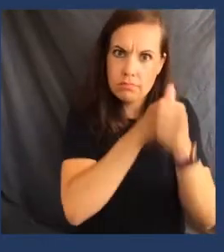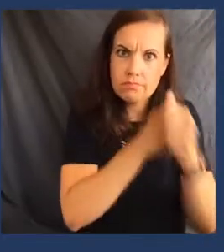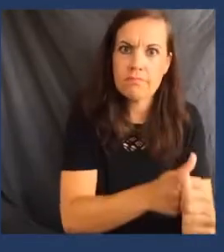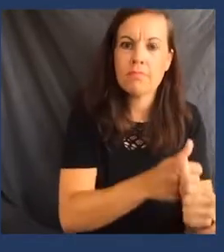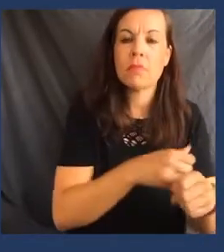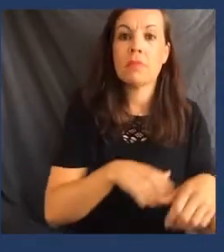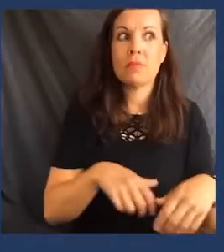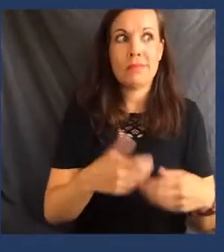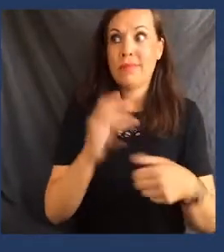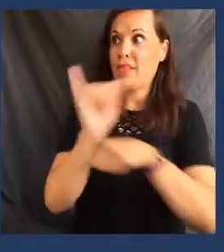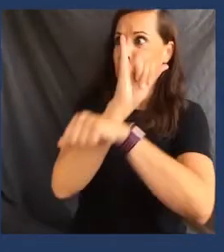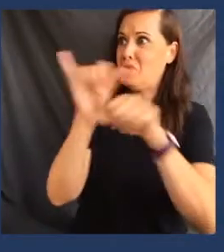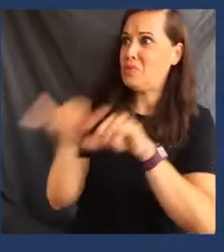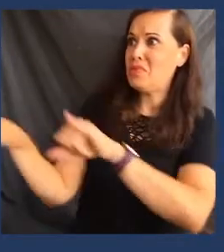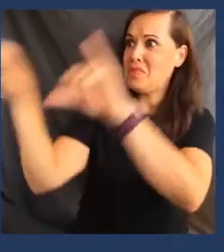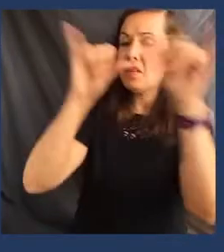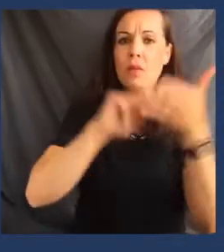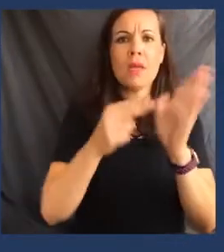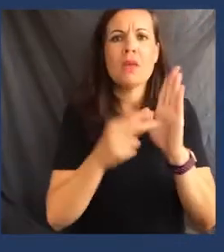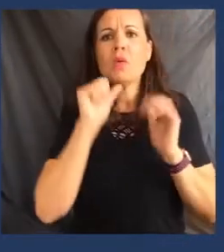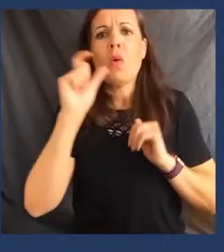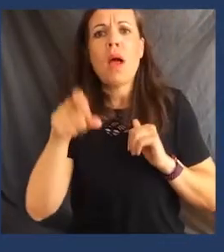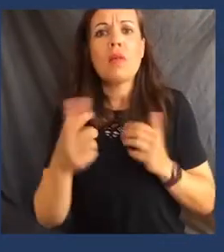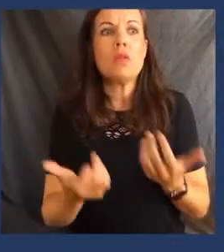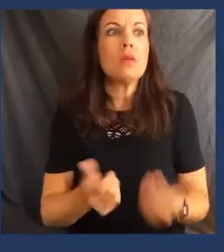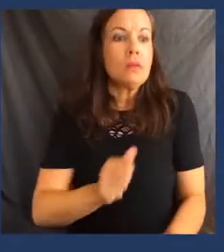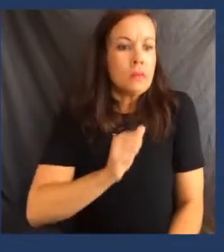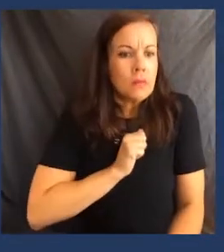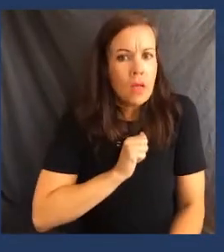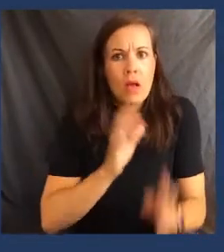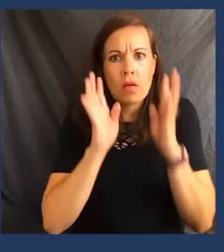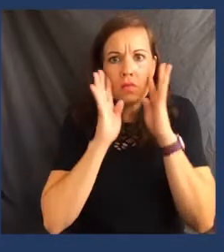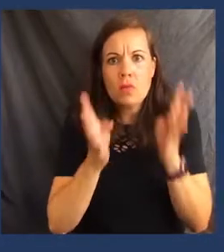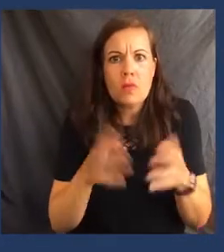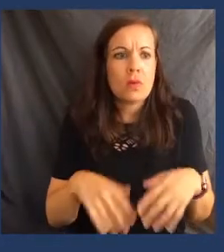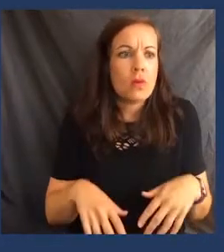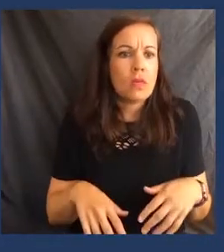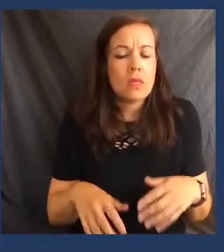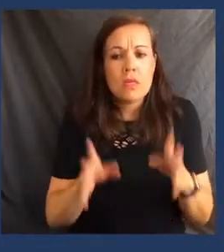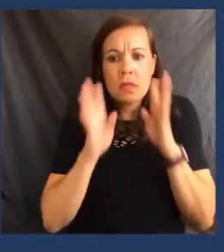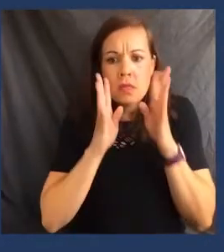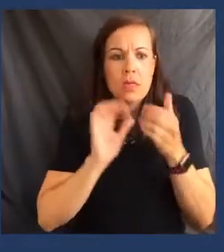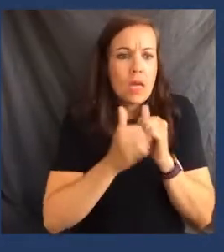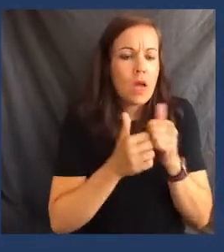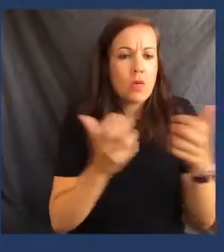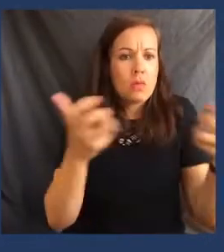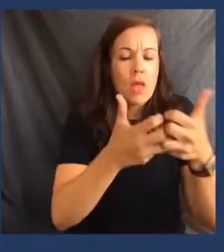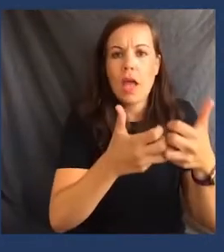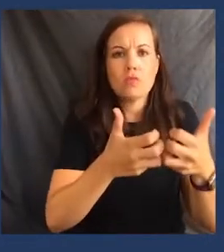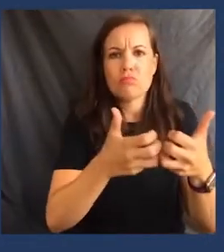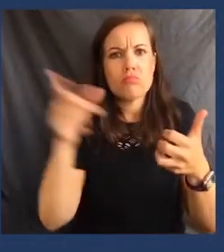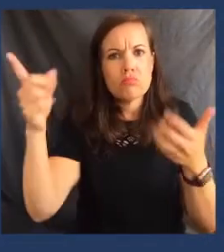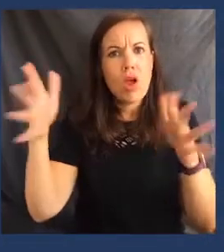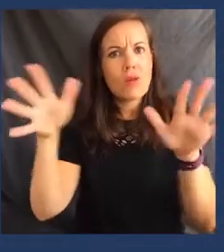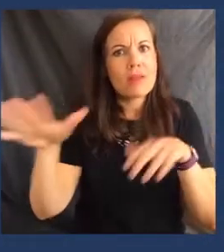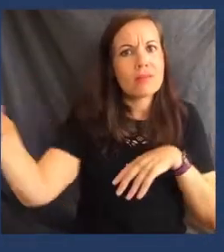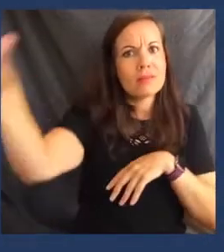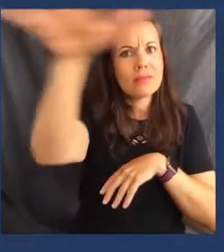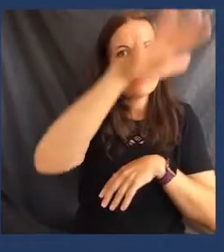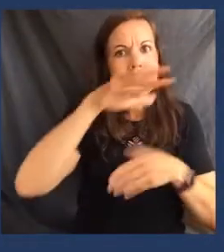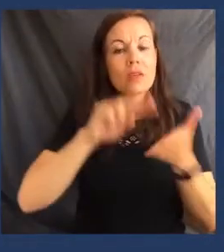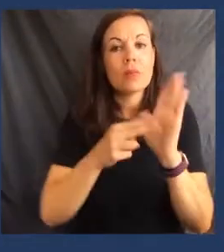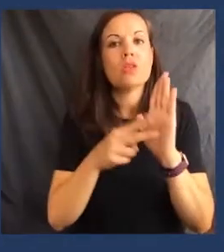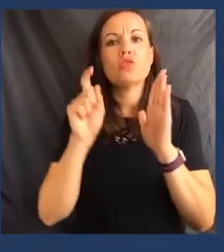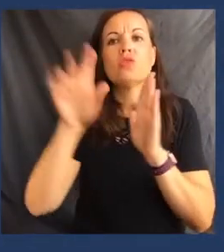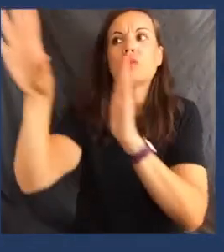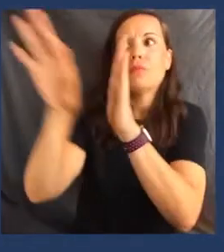You very, very rarely have to reinvent any kind of wheels. Just make sure that you're implementing something that is a great match for the